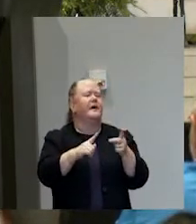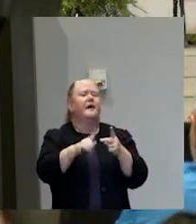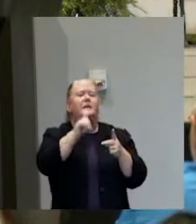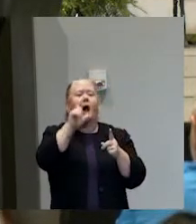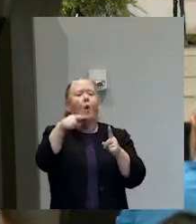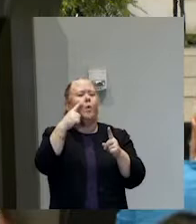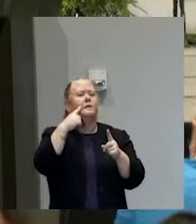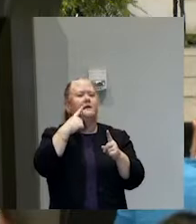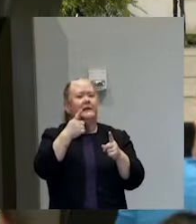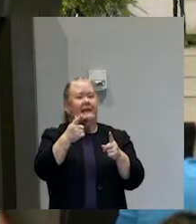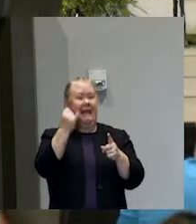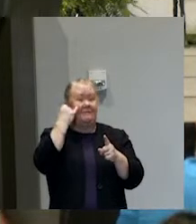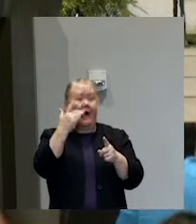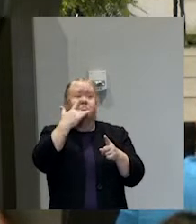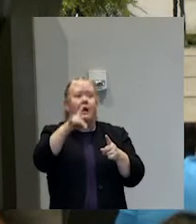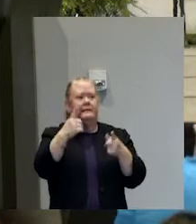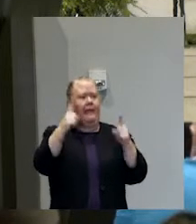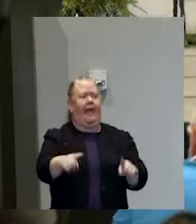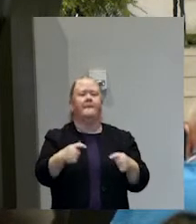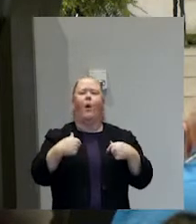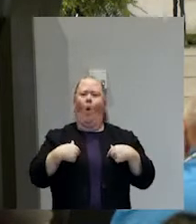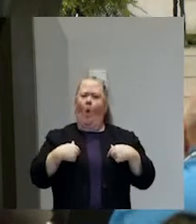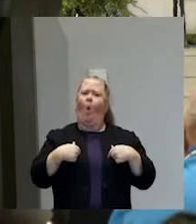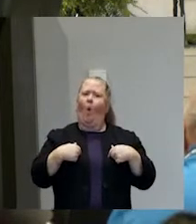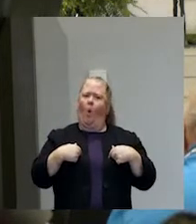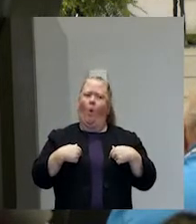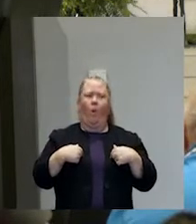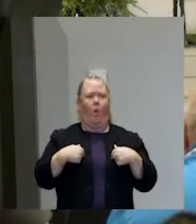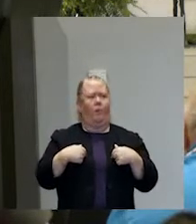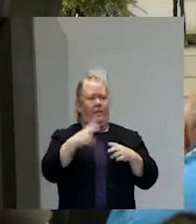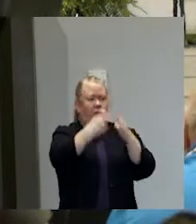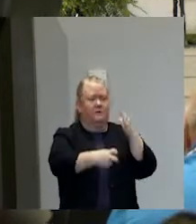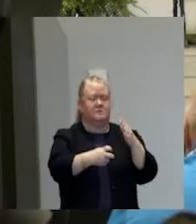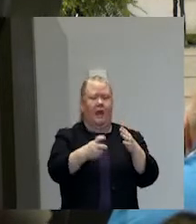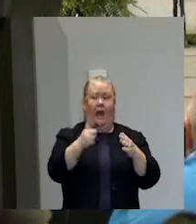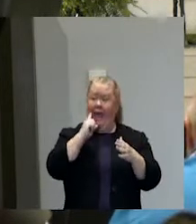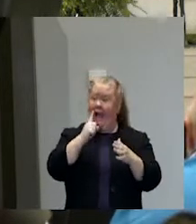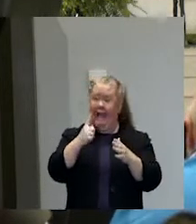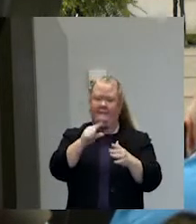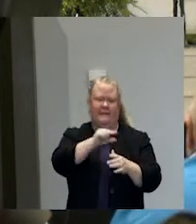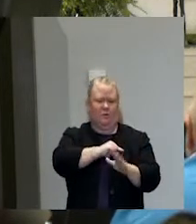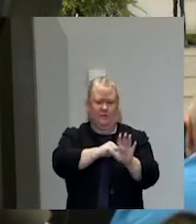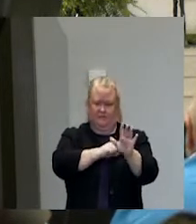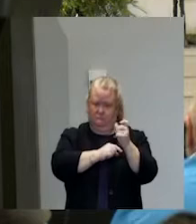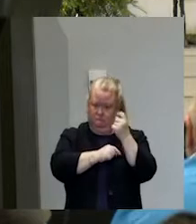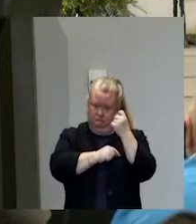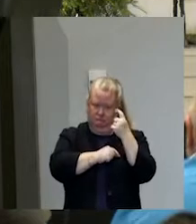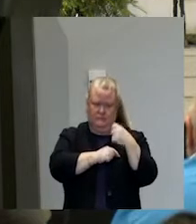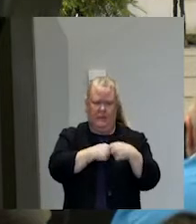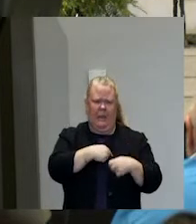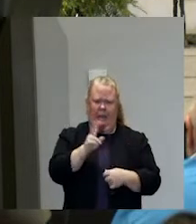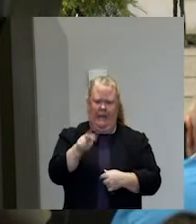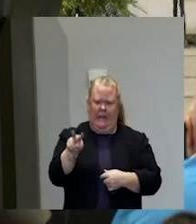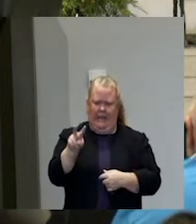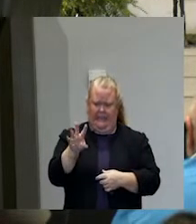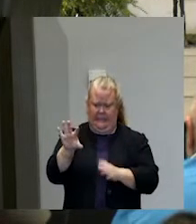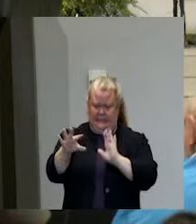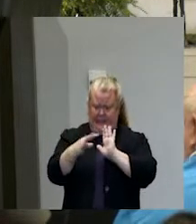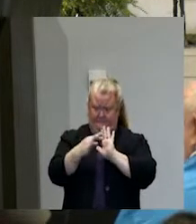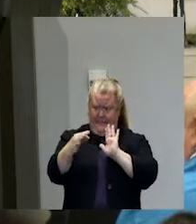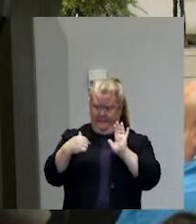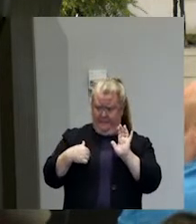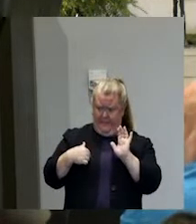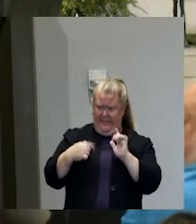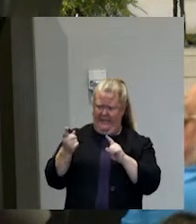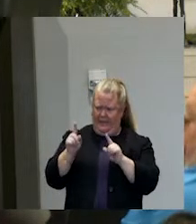any doubt come into your head, because I've definitely been guilty of that, of being offered something and legitimately wondering if I'm the right person for it, or getting overly nervous and